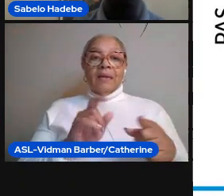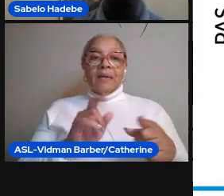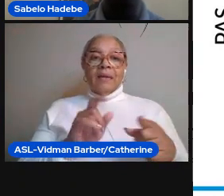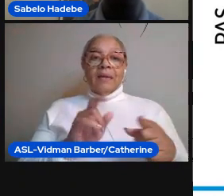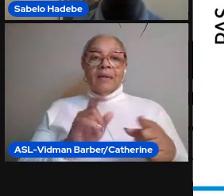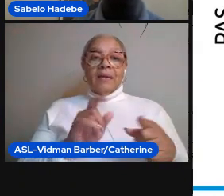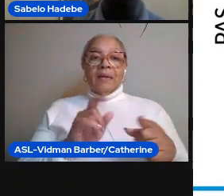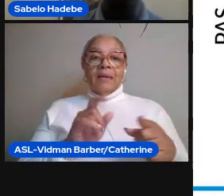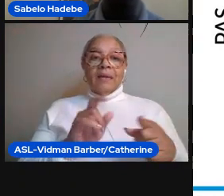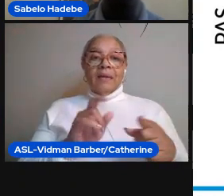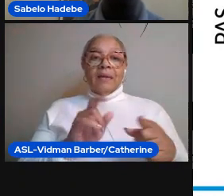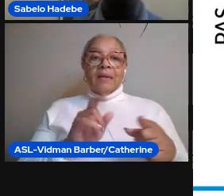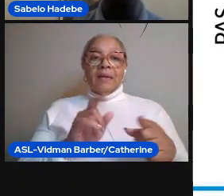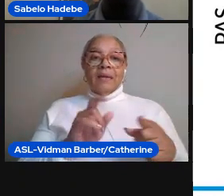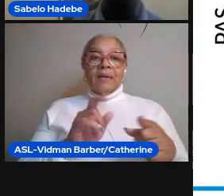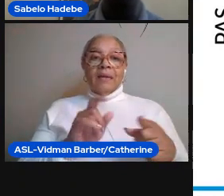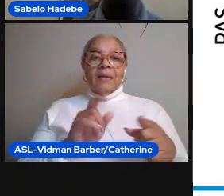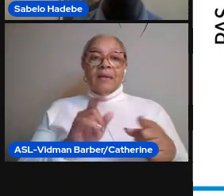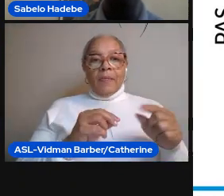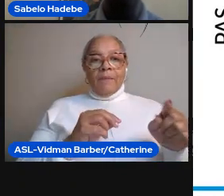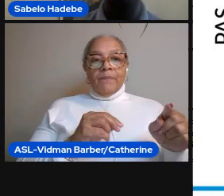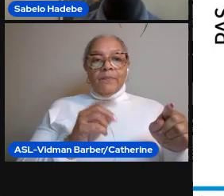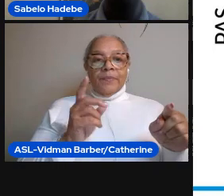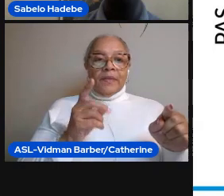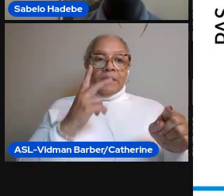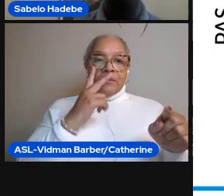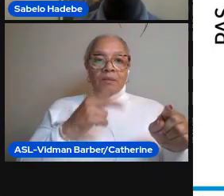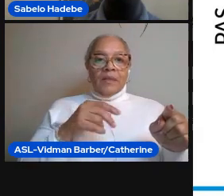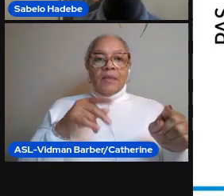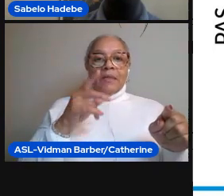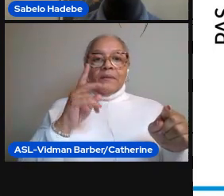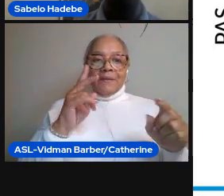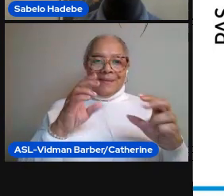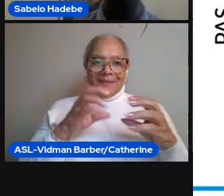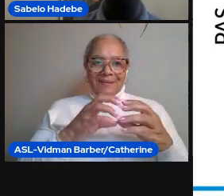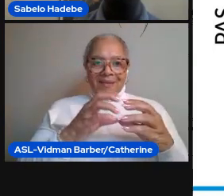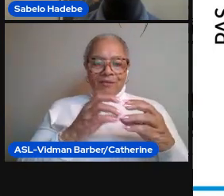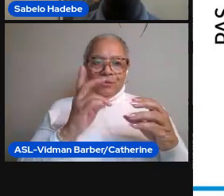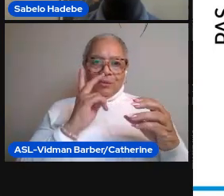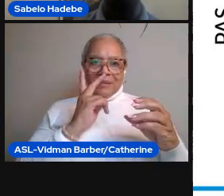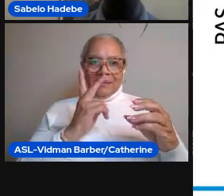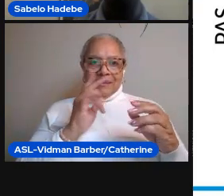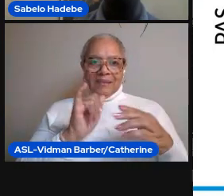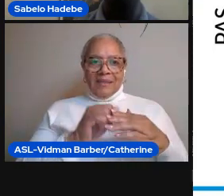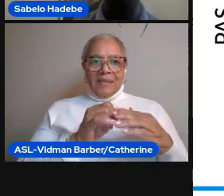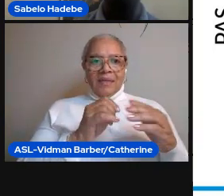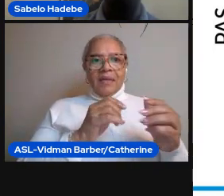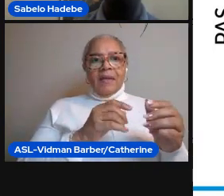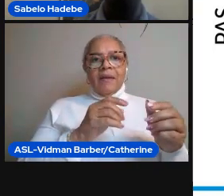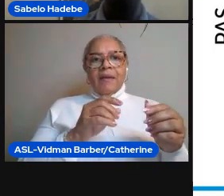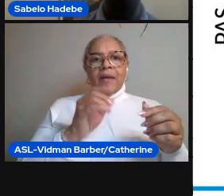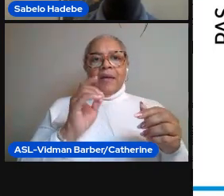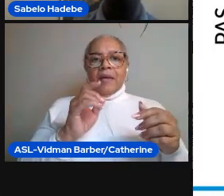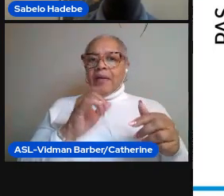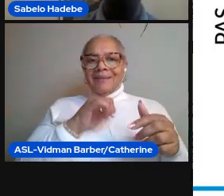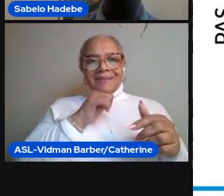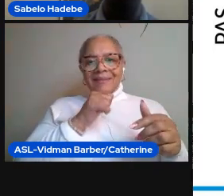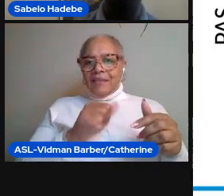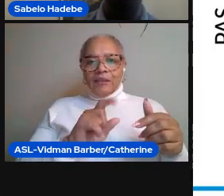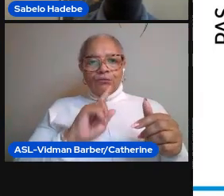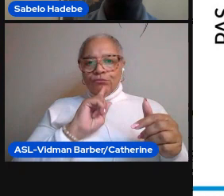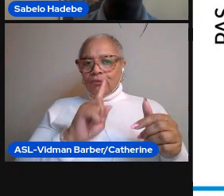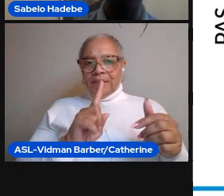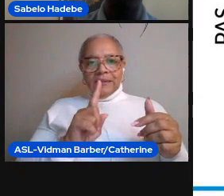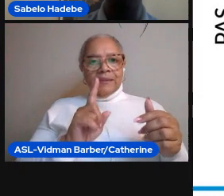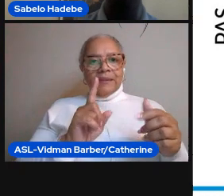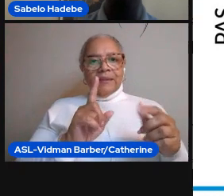is mucus production, this is the goblet cells, you can see that on pus staining, there isn't really much of a difference between